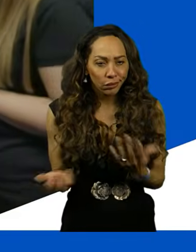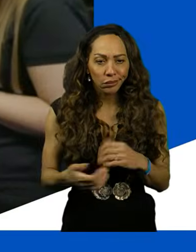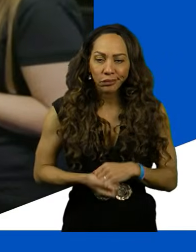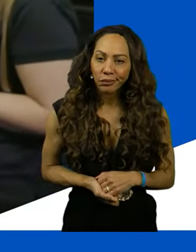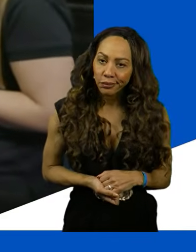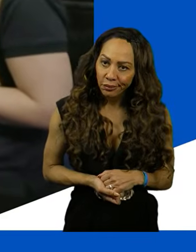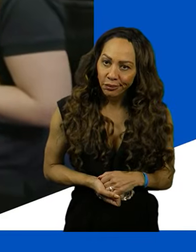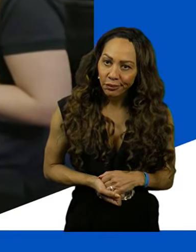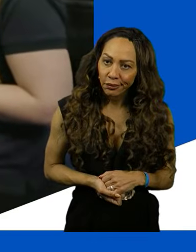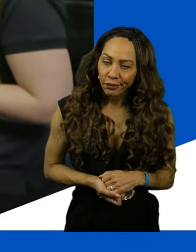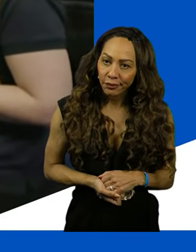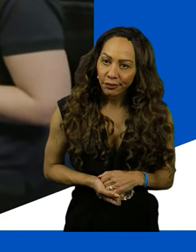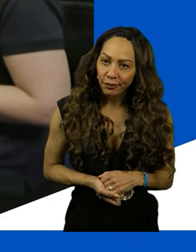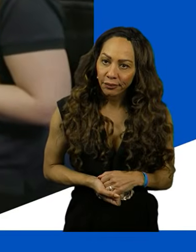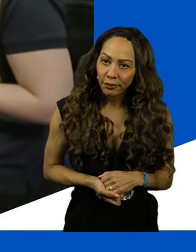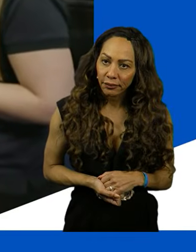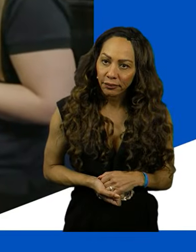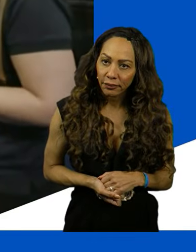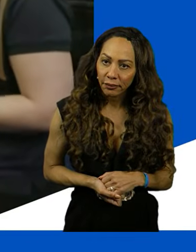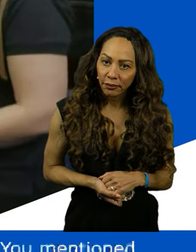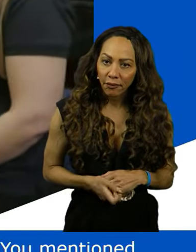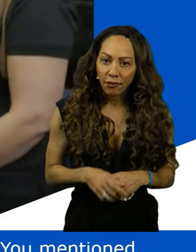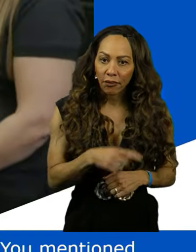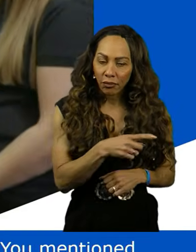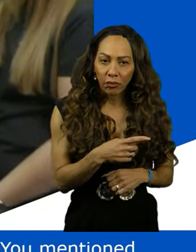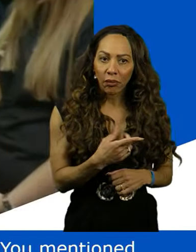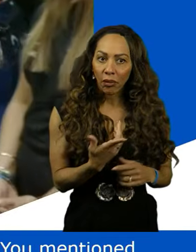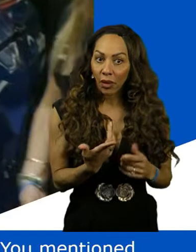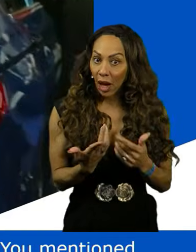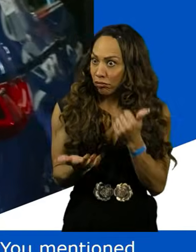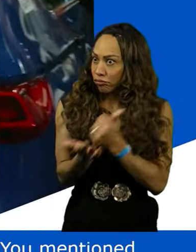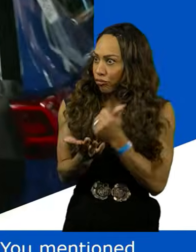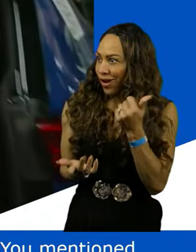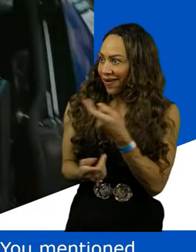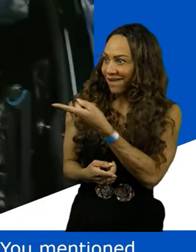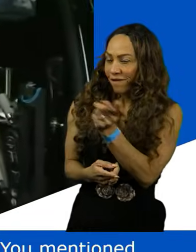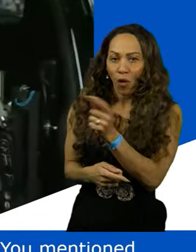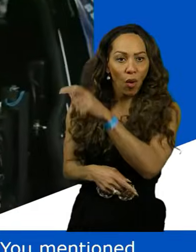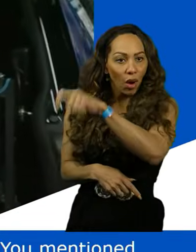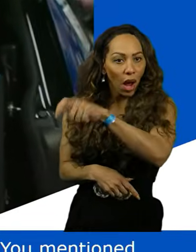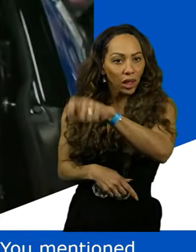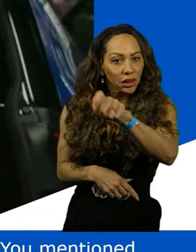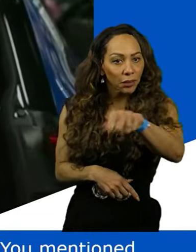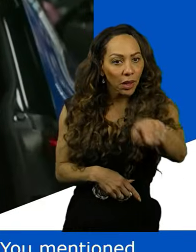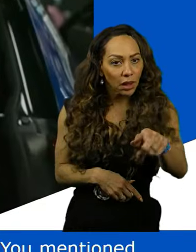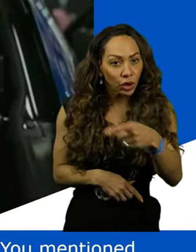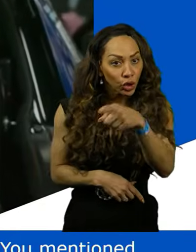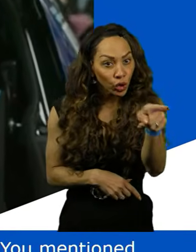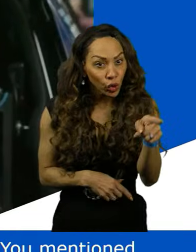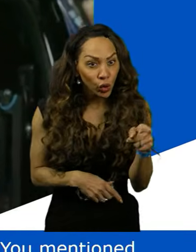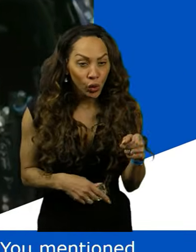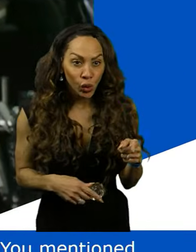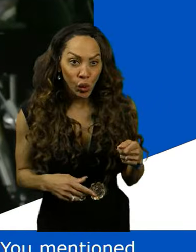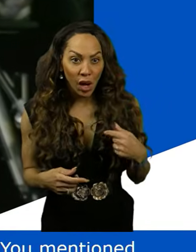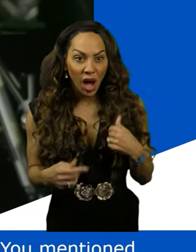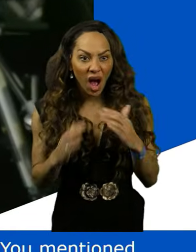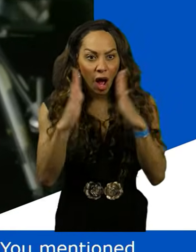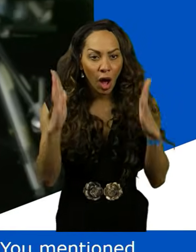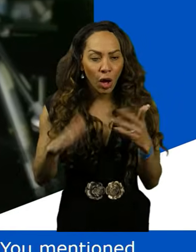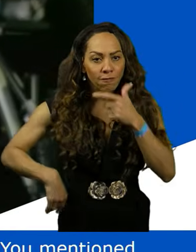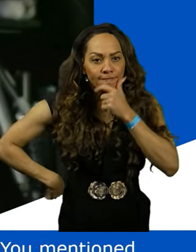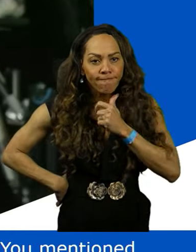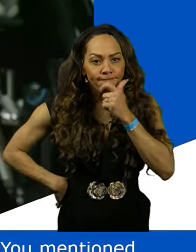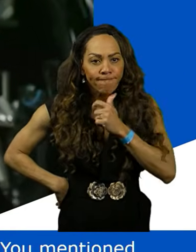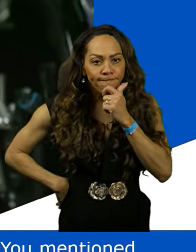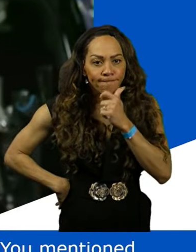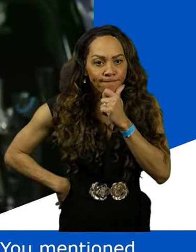mentioned those options as well, which is a brilliant segue to say to our customers at home that there are a lot of options available, and as you can see, a single